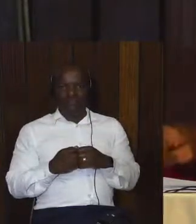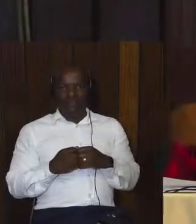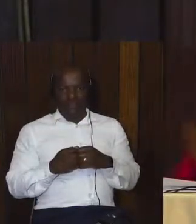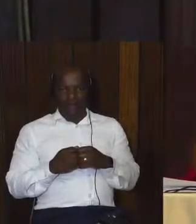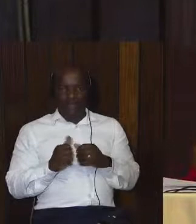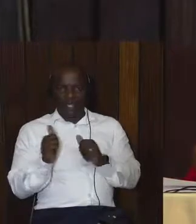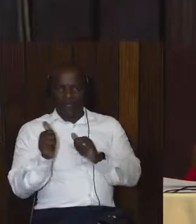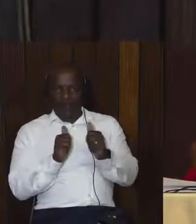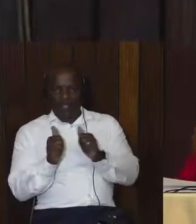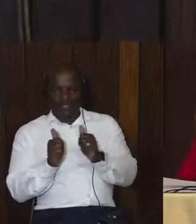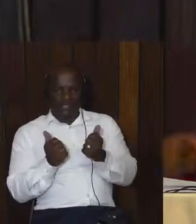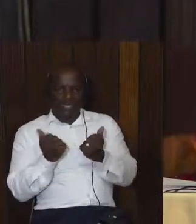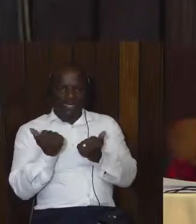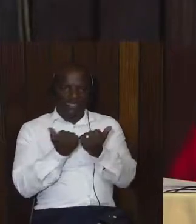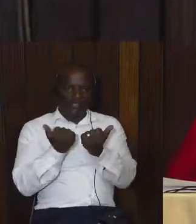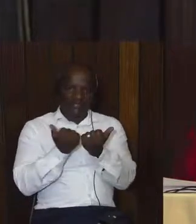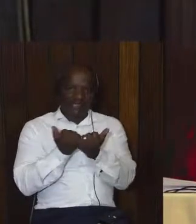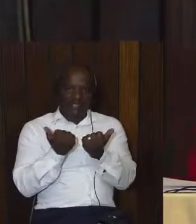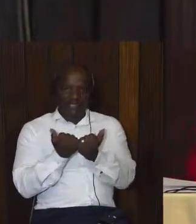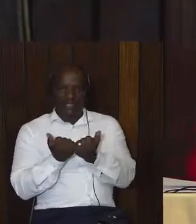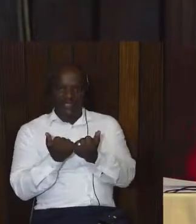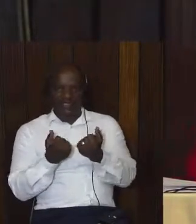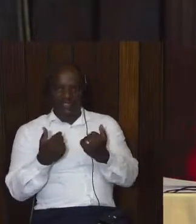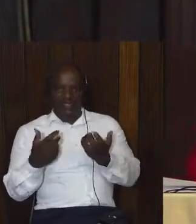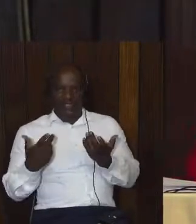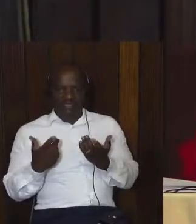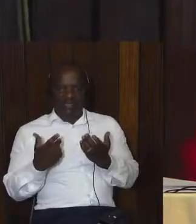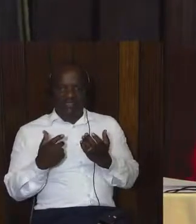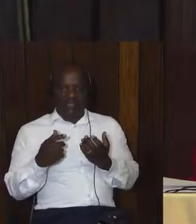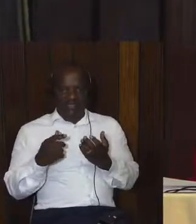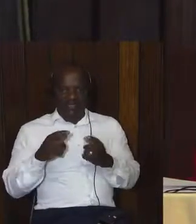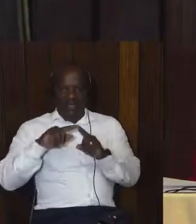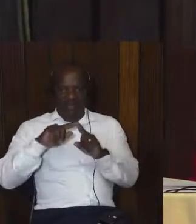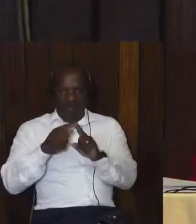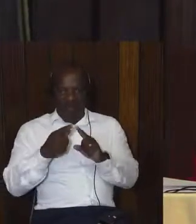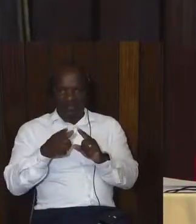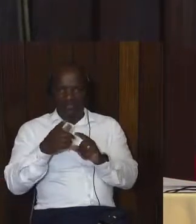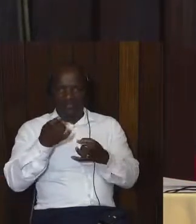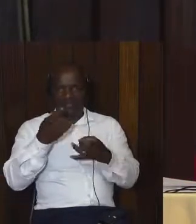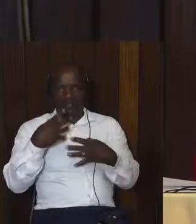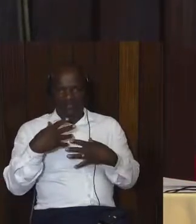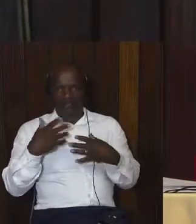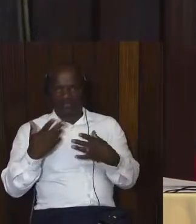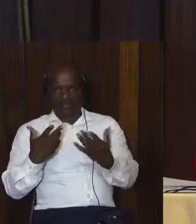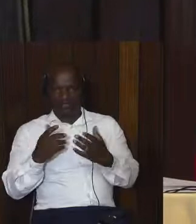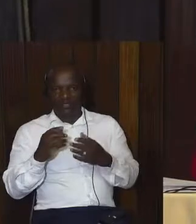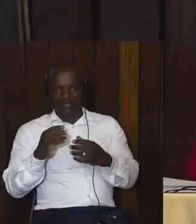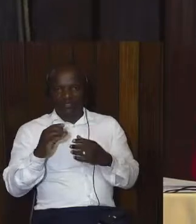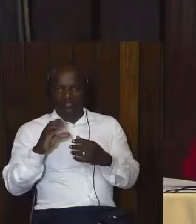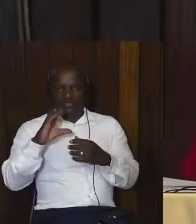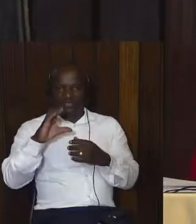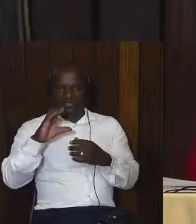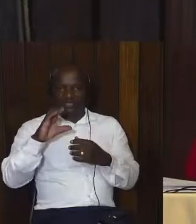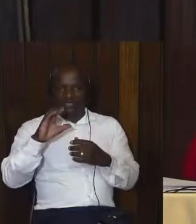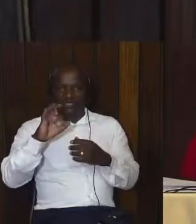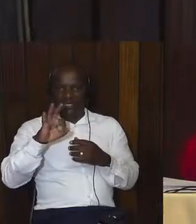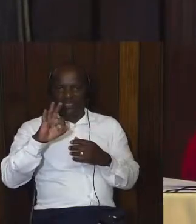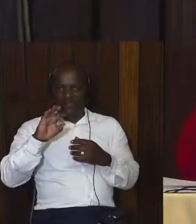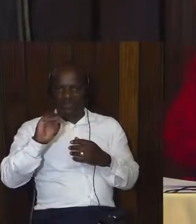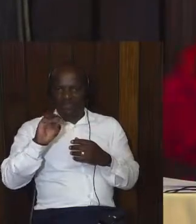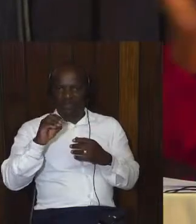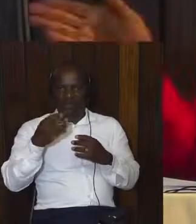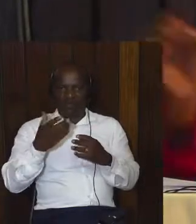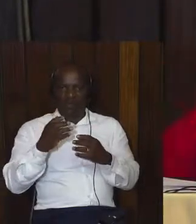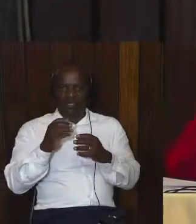operational activity, this thing of organizational? Because at some point in time, we're told you do not have a CFO, and Mr. Govender